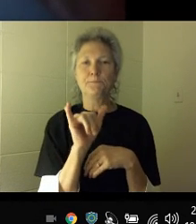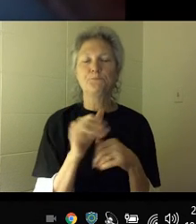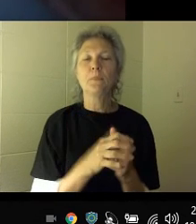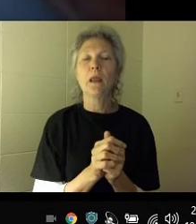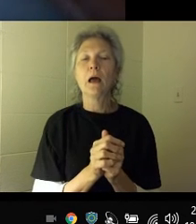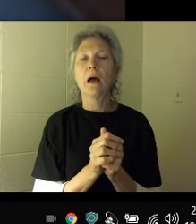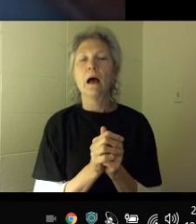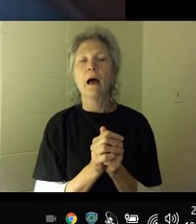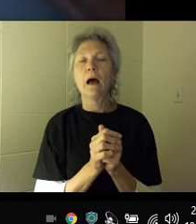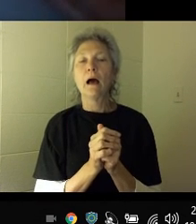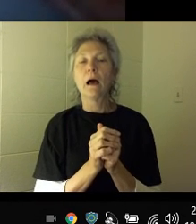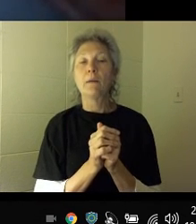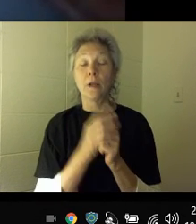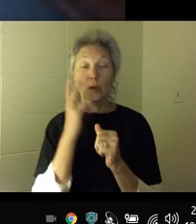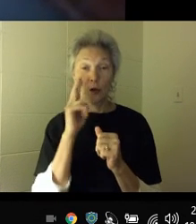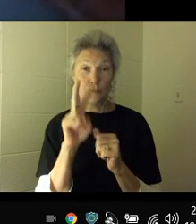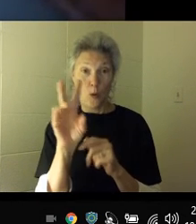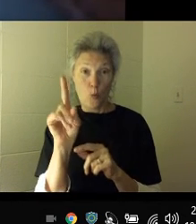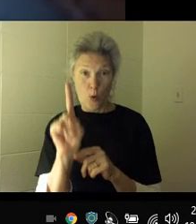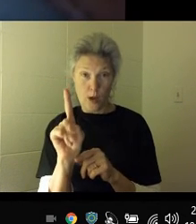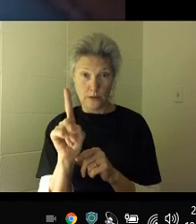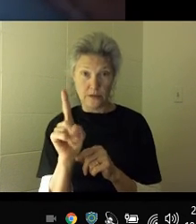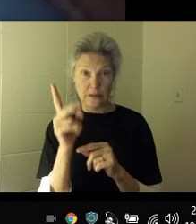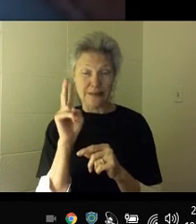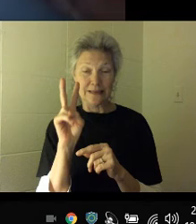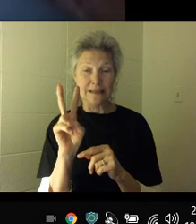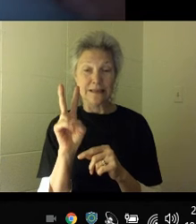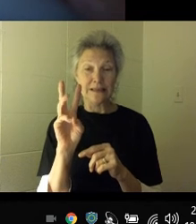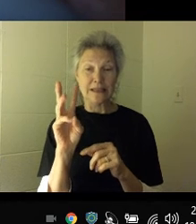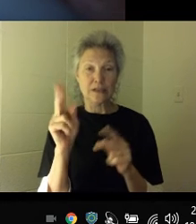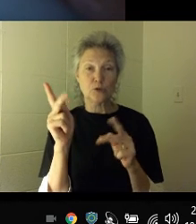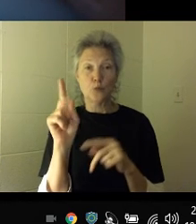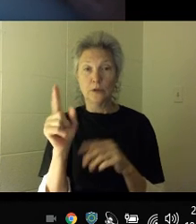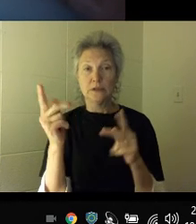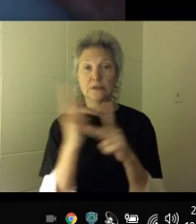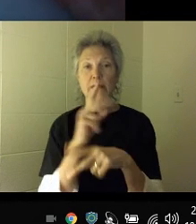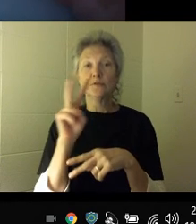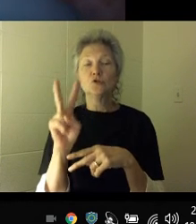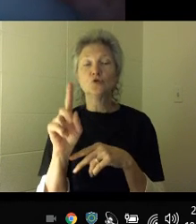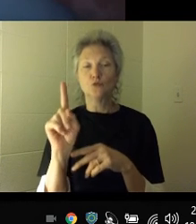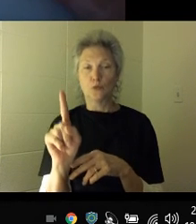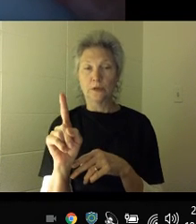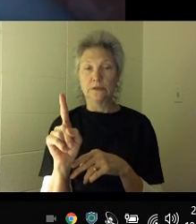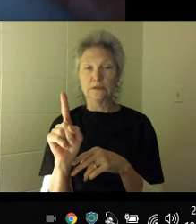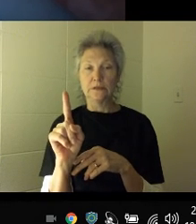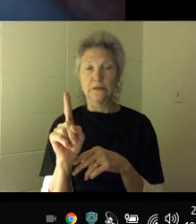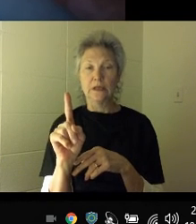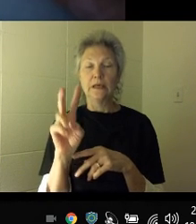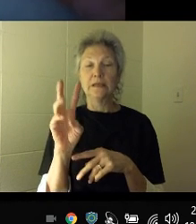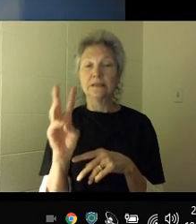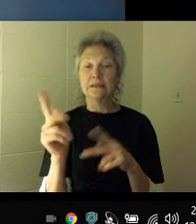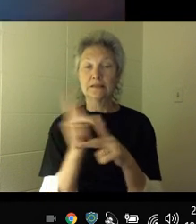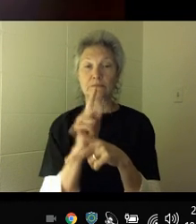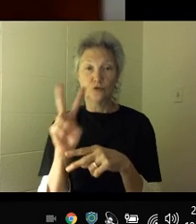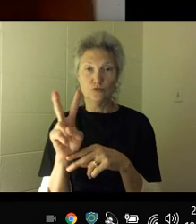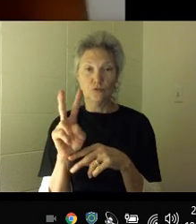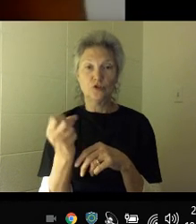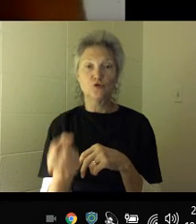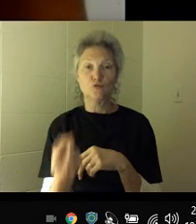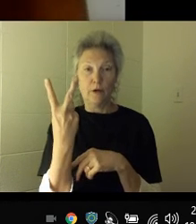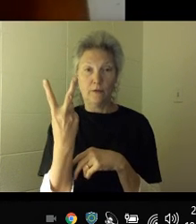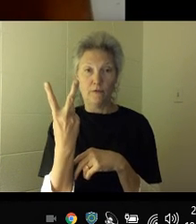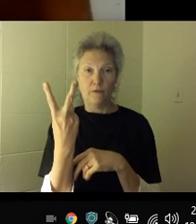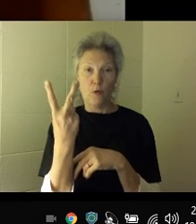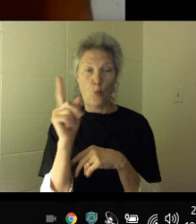So I'm going to look at my ones, and I know this is 6 ones times 2 ones. Well, 6 ones times 2 ones are 12 ones.